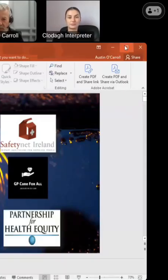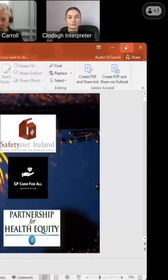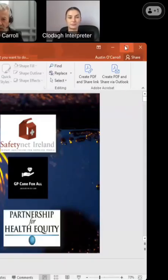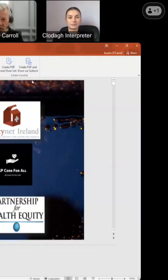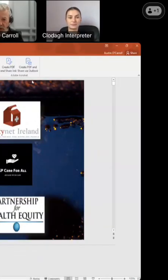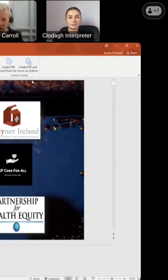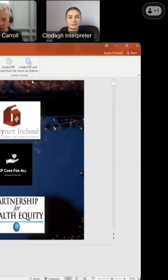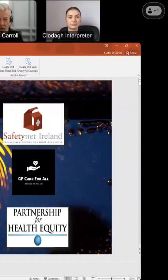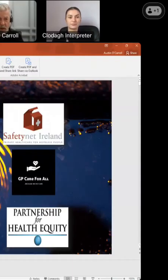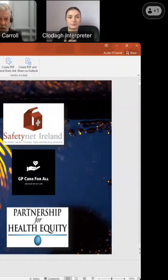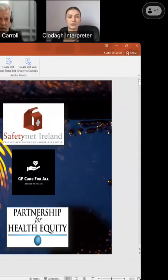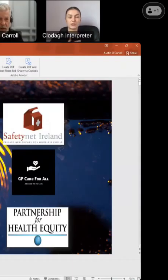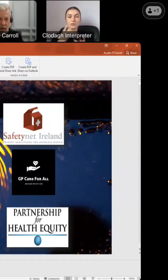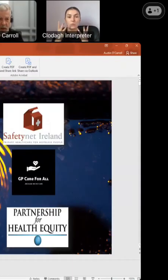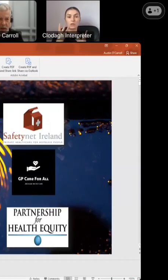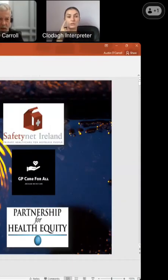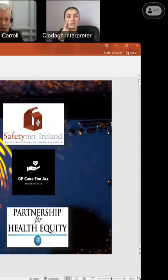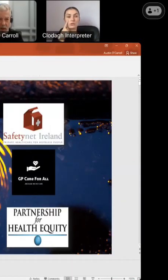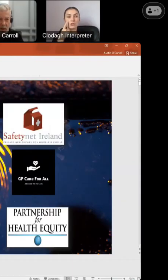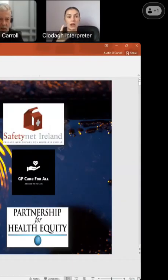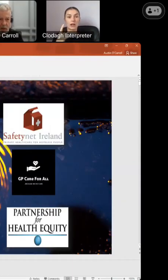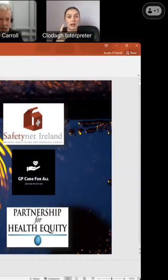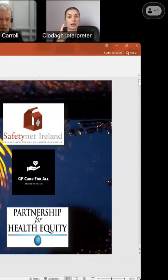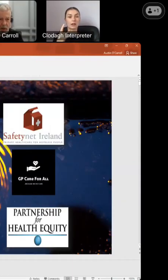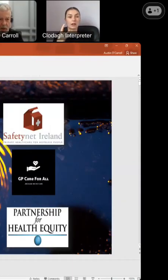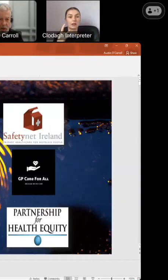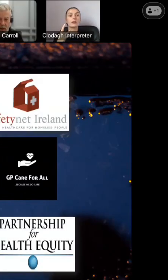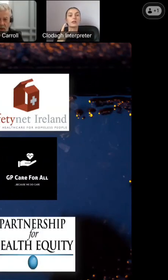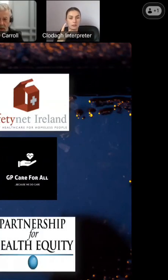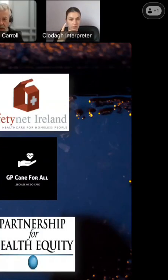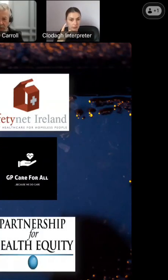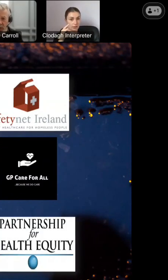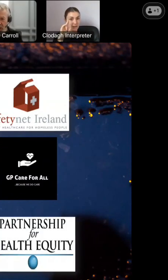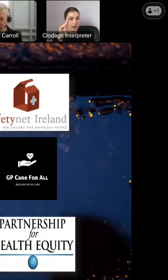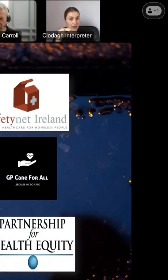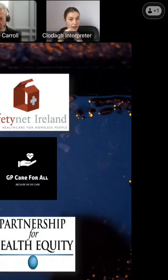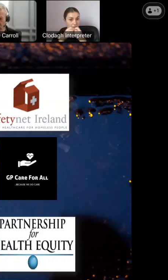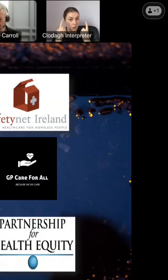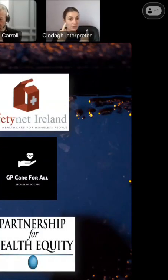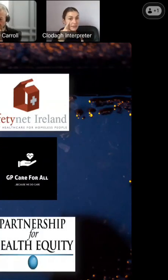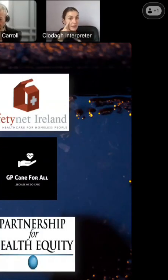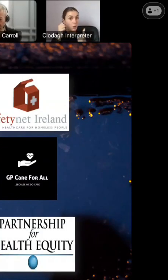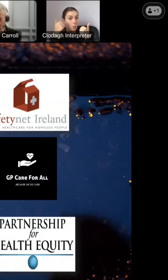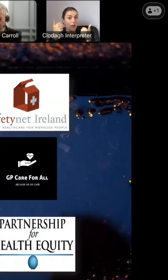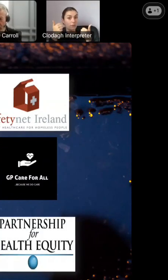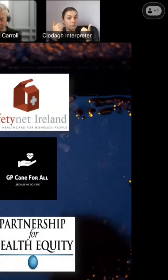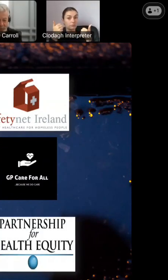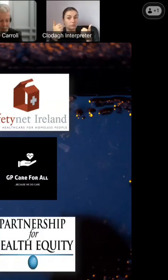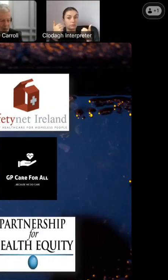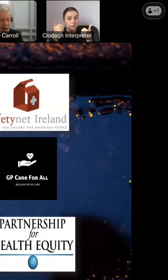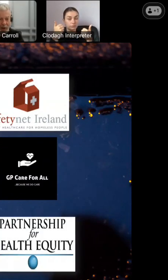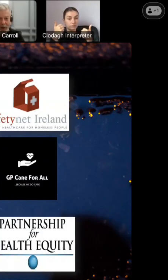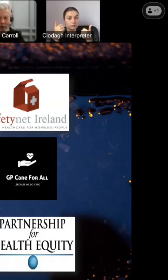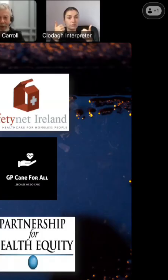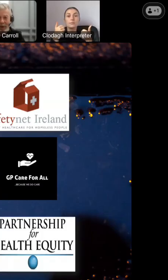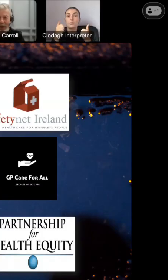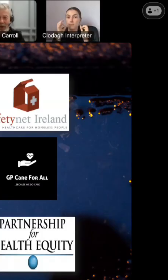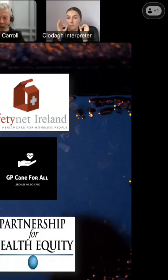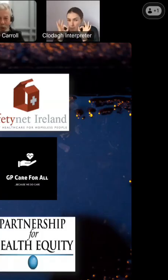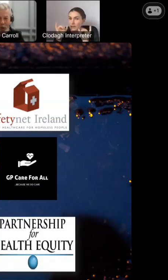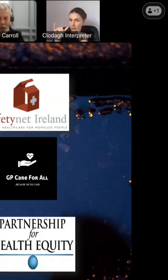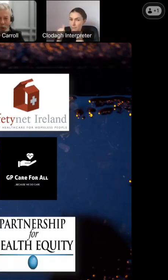just to check. That's great. Can everybody see that okay? Is that okay? Perfect.